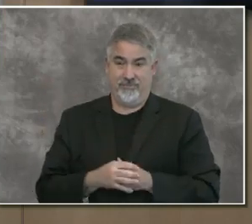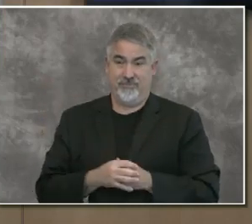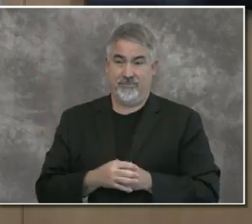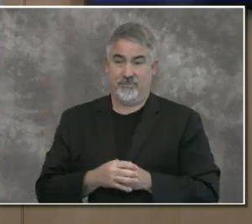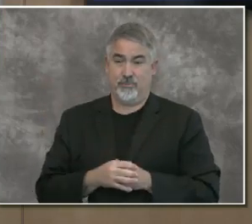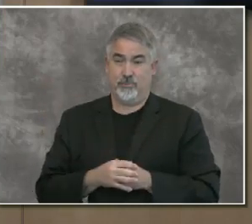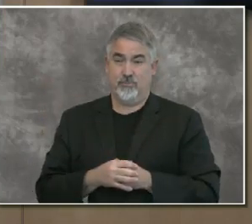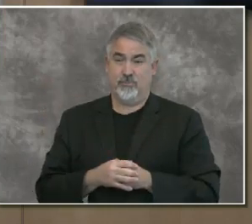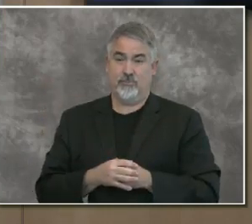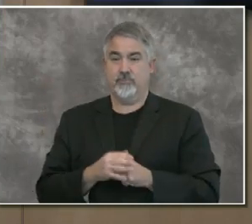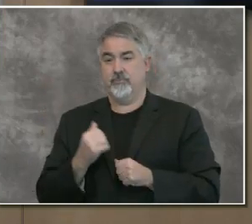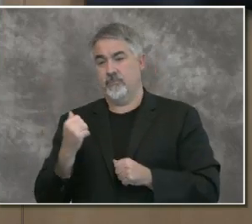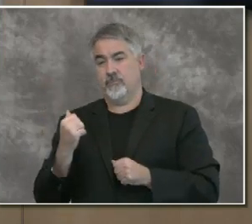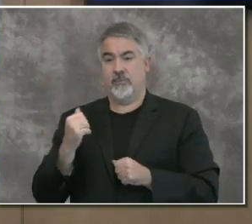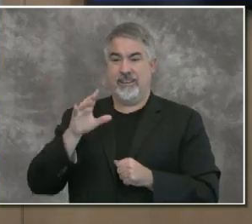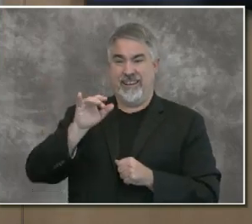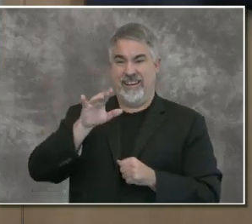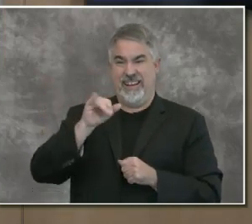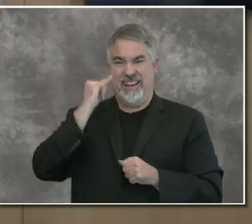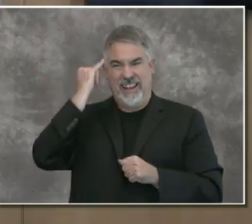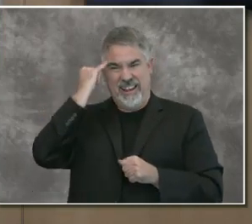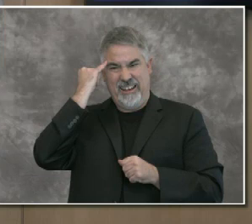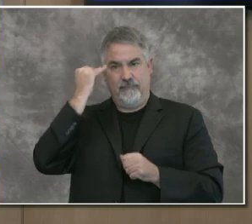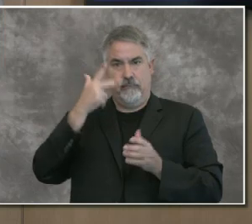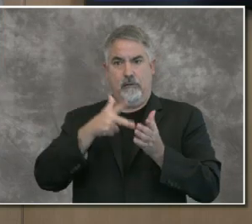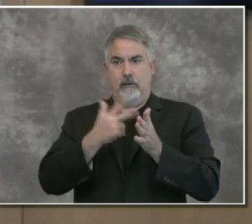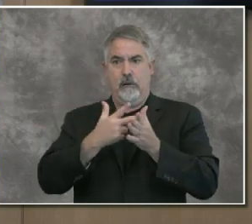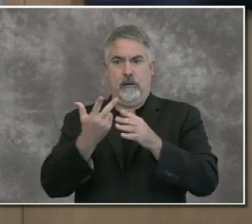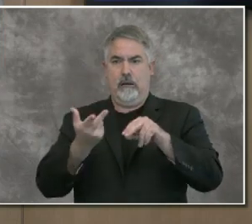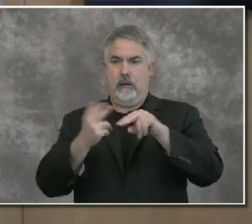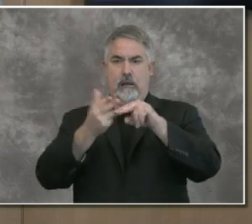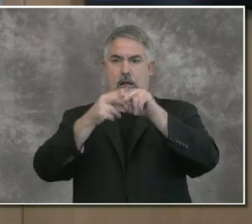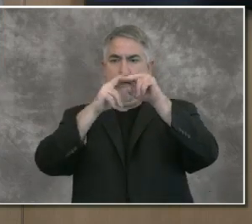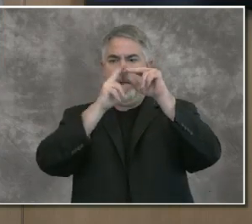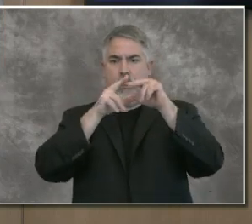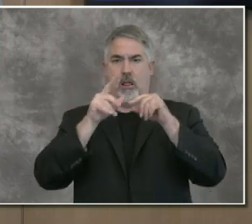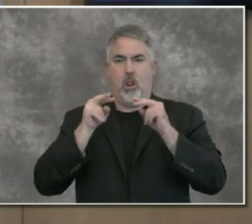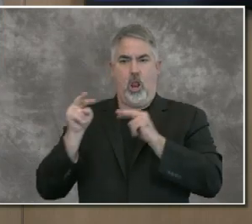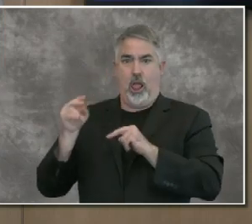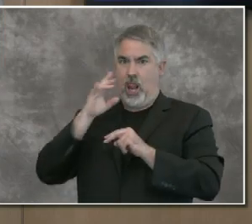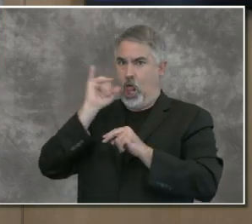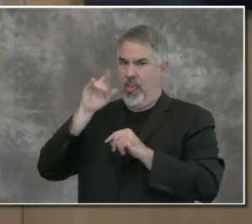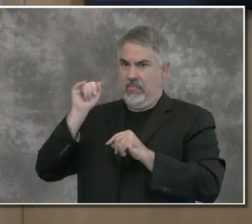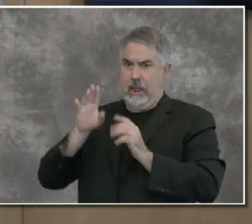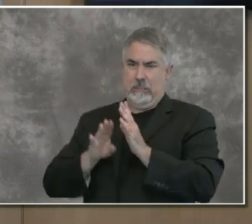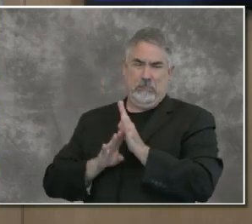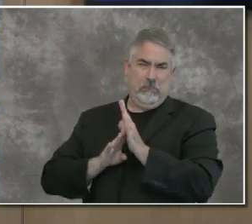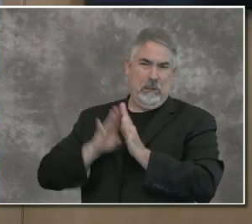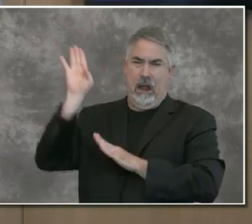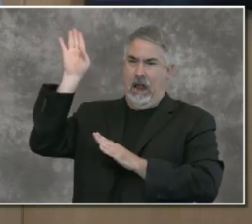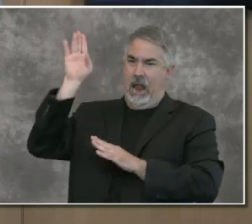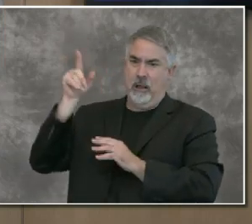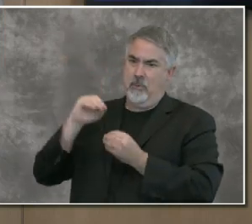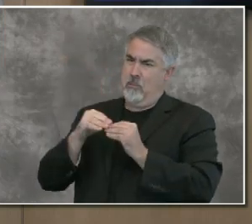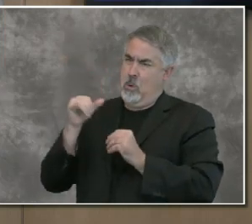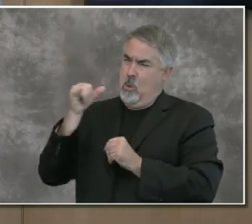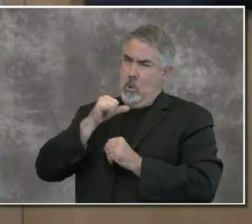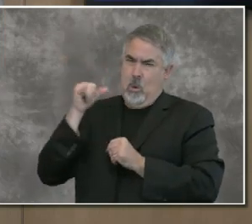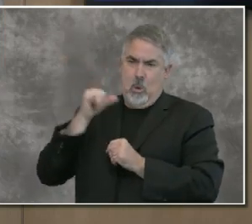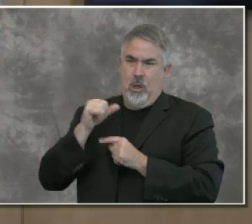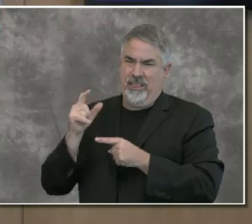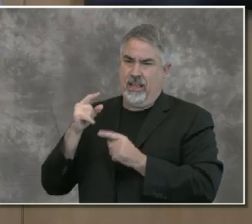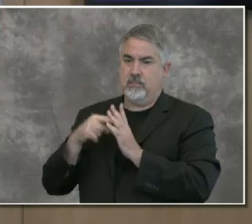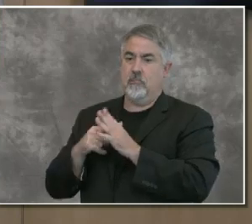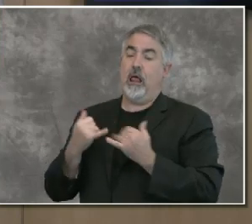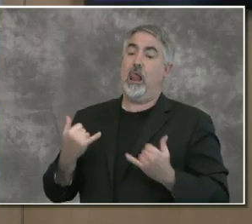difference in a 3-day doubling and a 6-day doubling. We obviously are much closer to a 6-day doubling, both in terms of